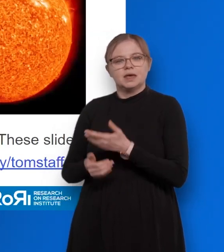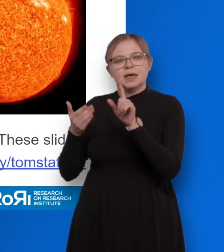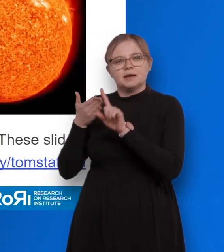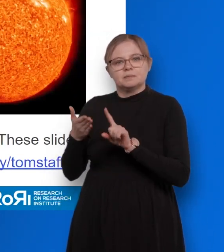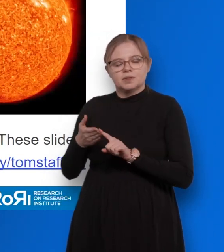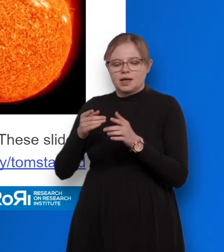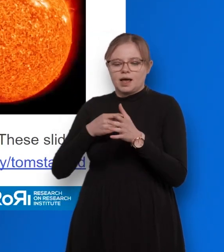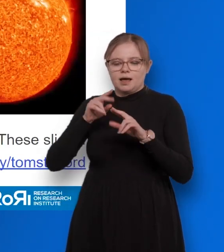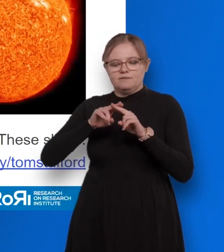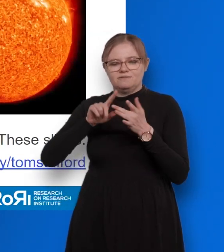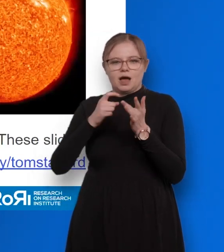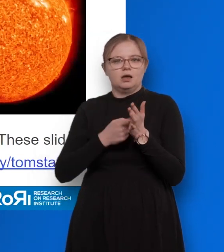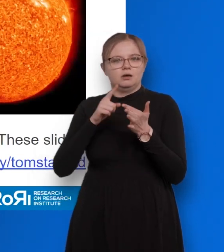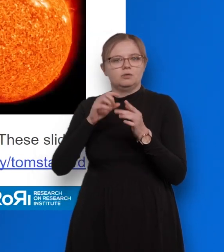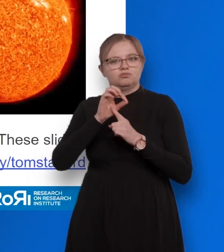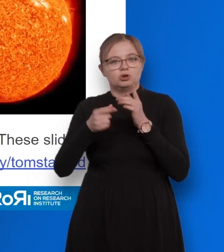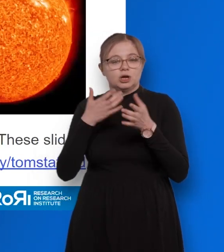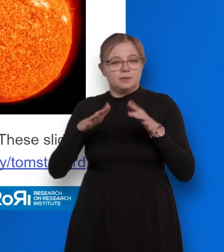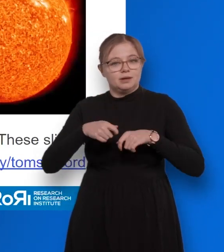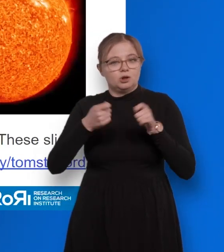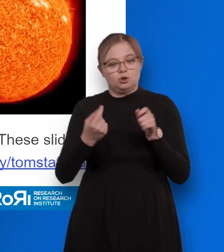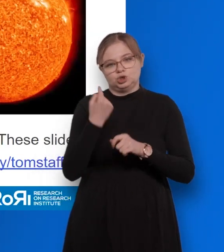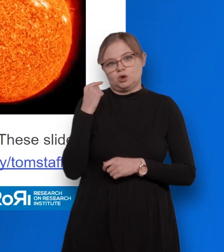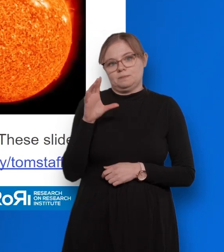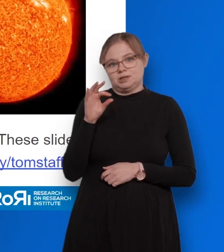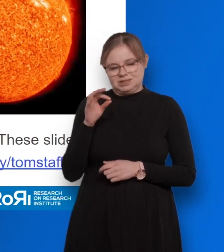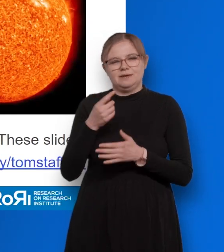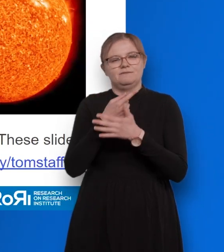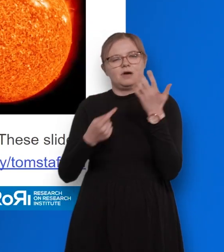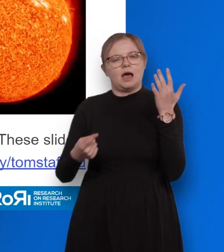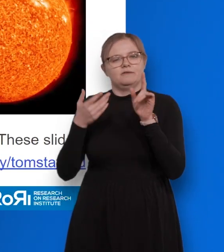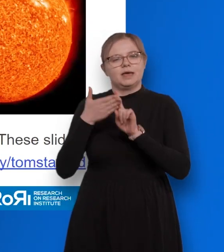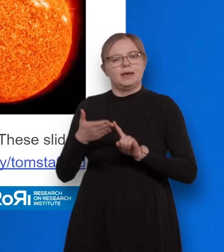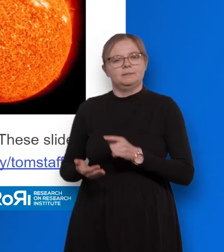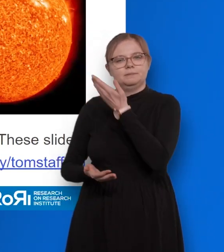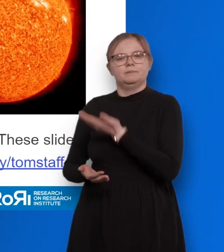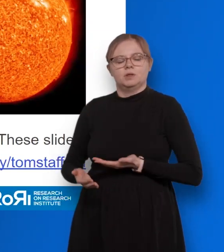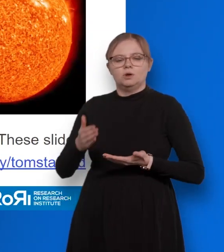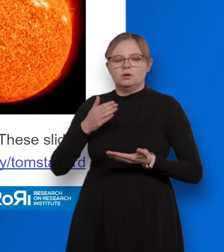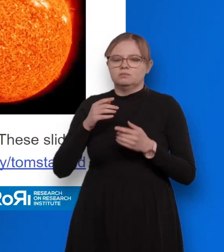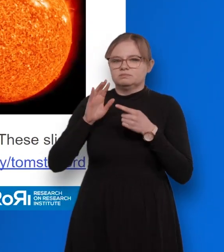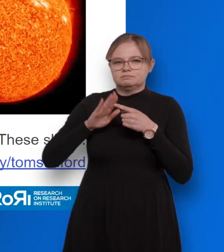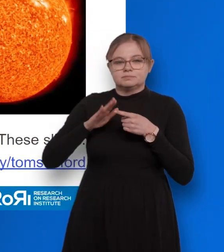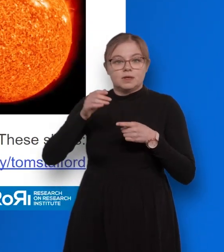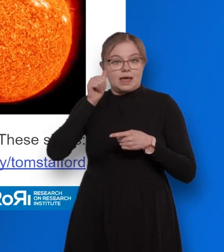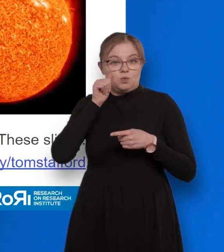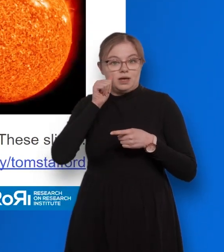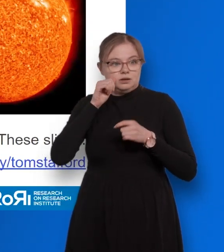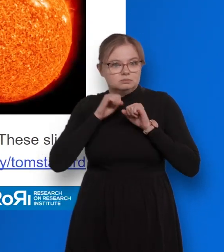AFIRE project, which launched last Monday, has 5 aims. We want to increase awareness